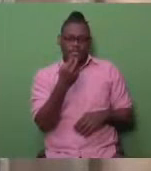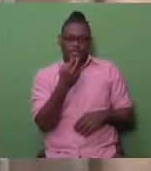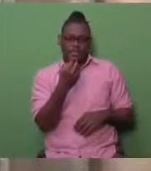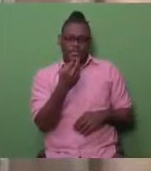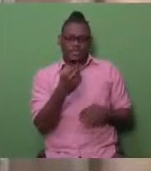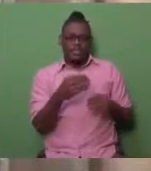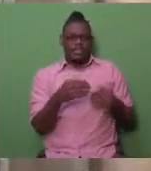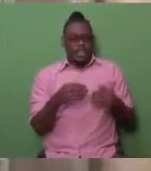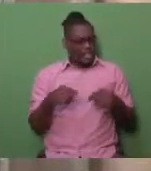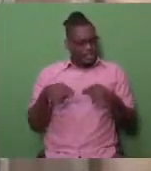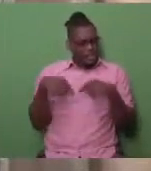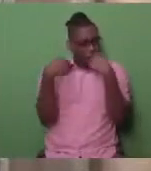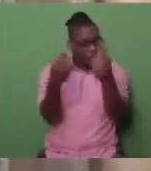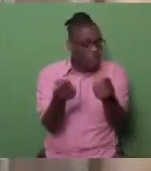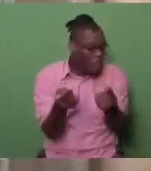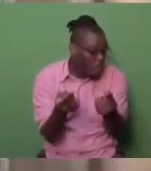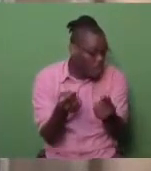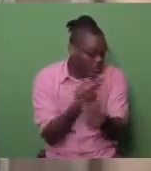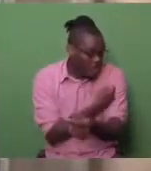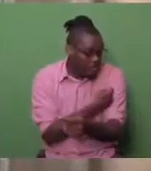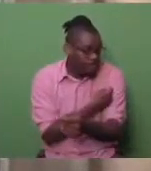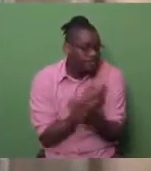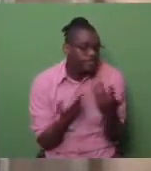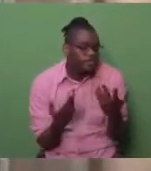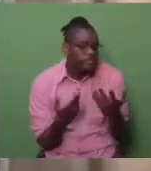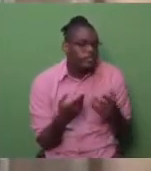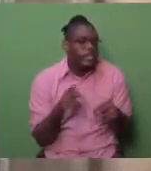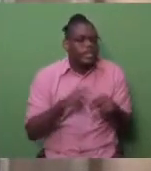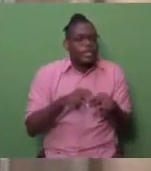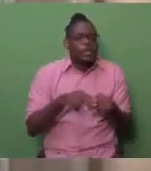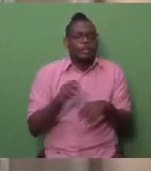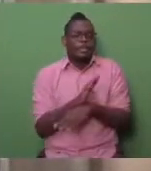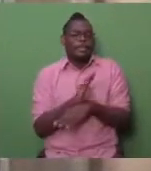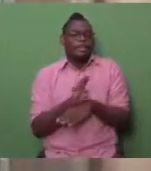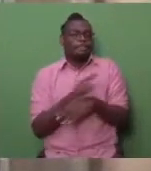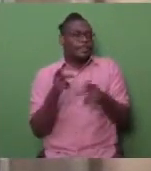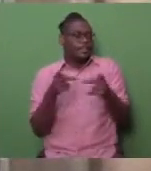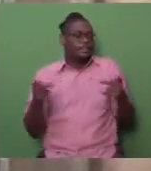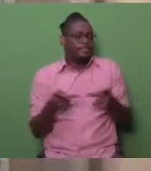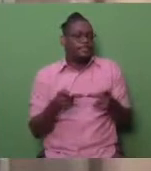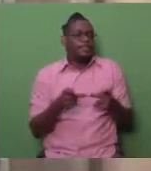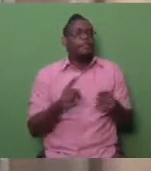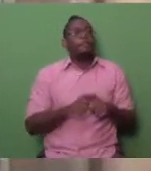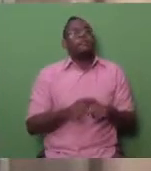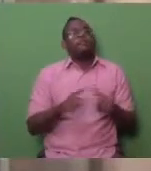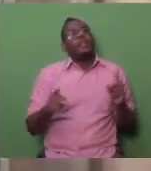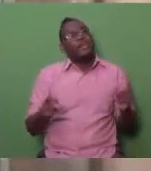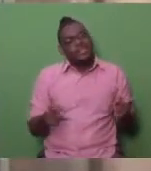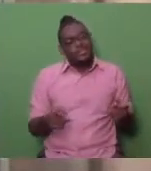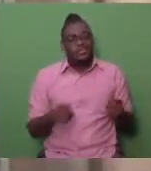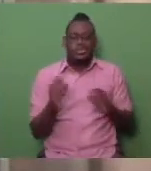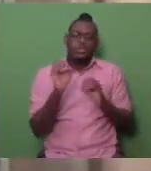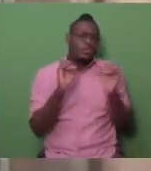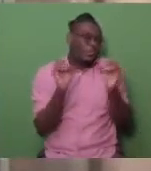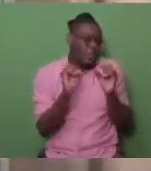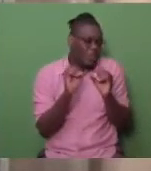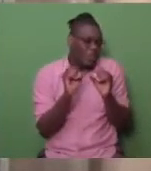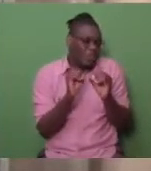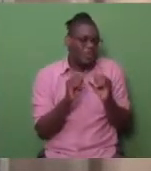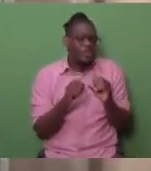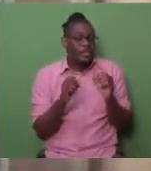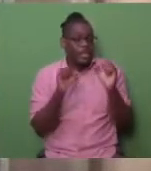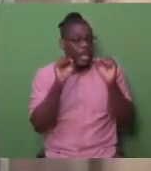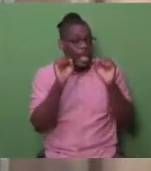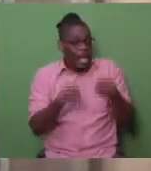But children under 12 are not being vaccinated or may not be vaccinated. And if they are